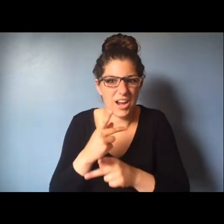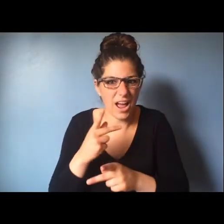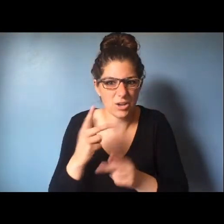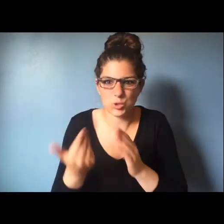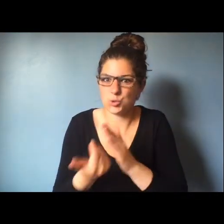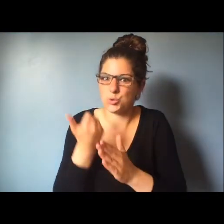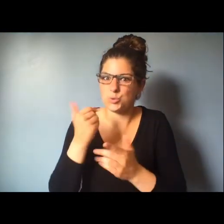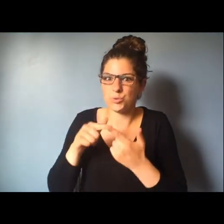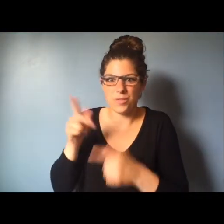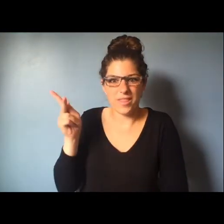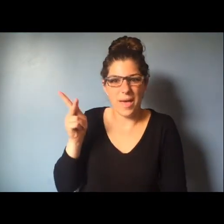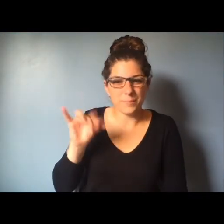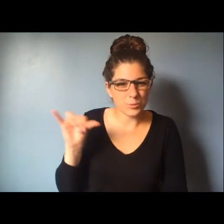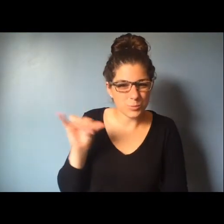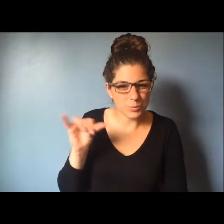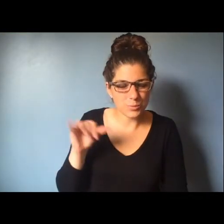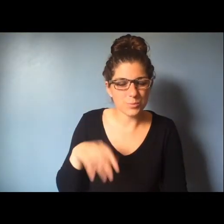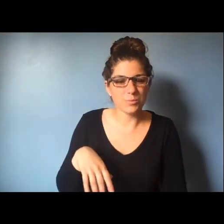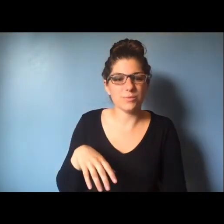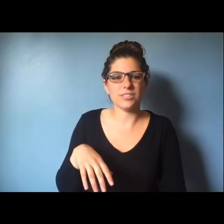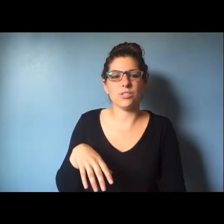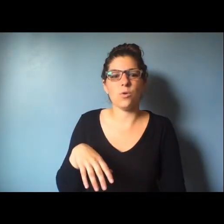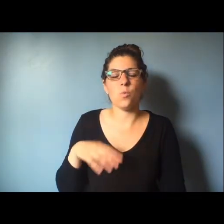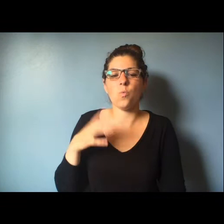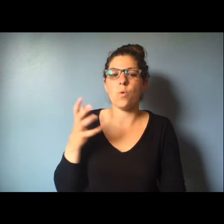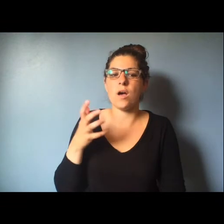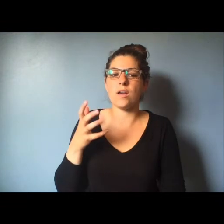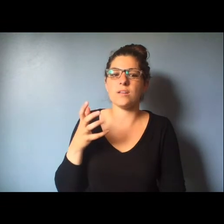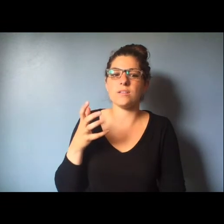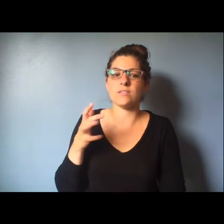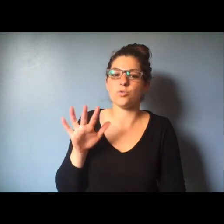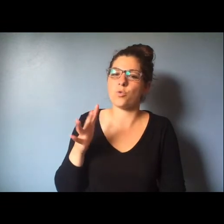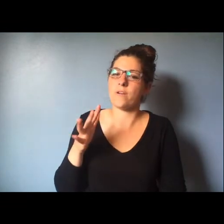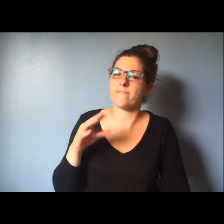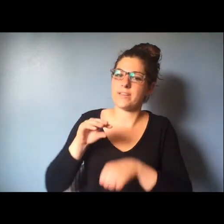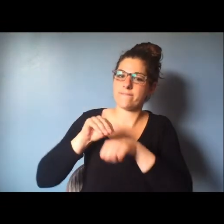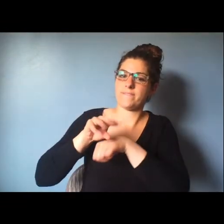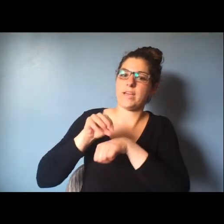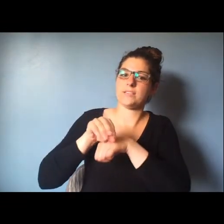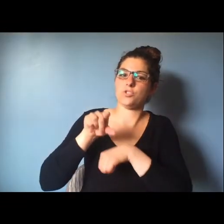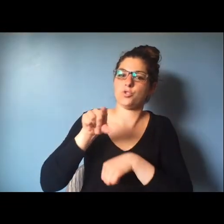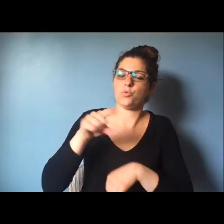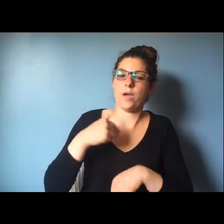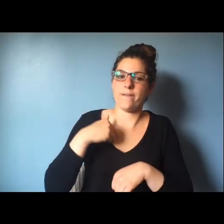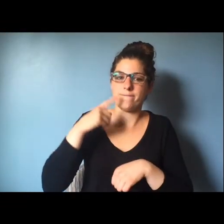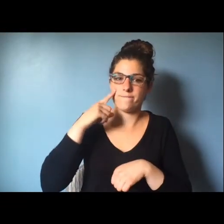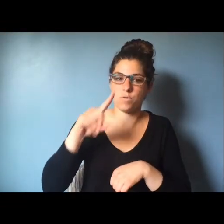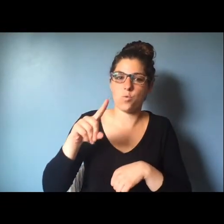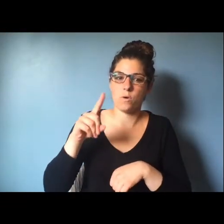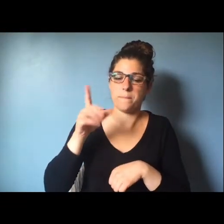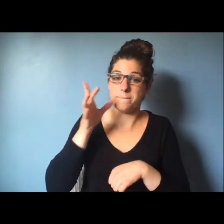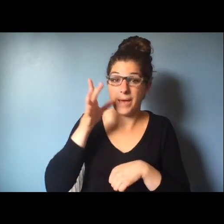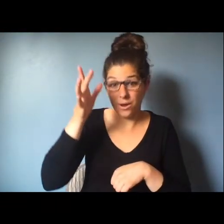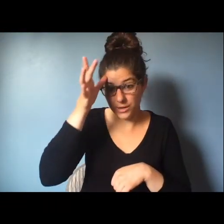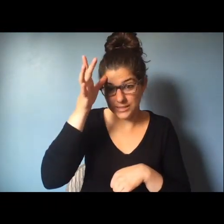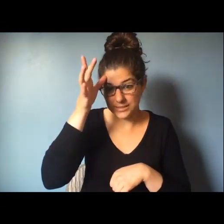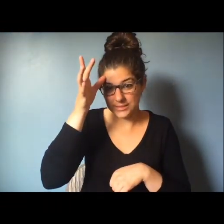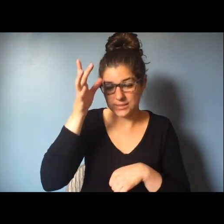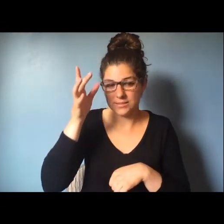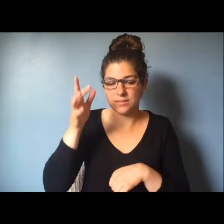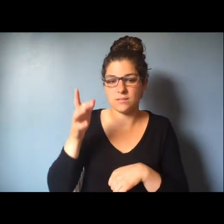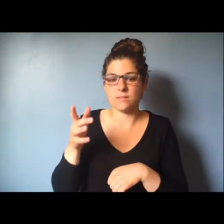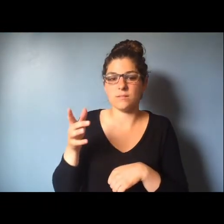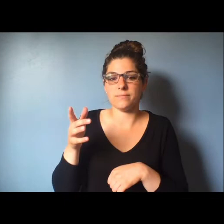So, I mean, what sort of advice do you have for parents